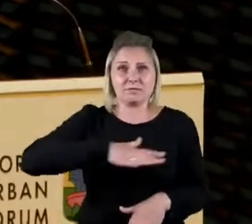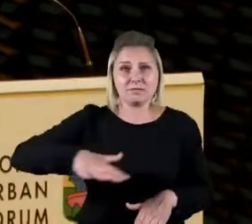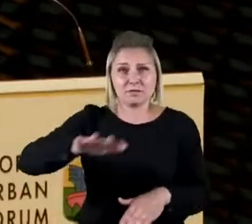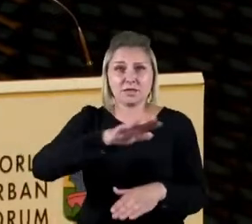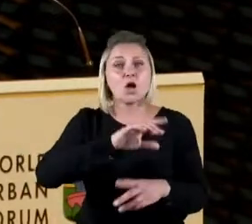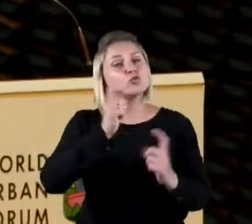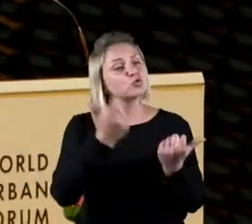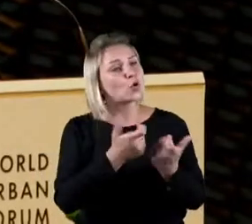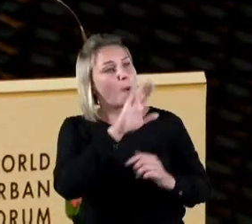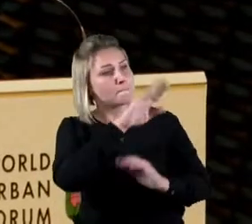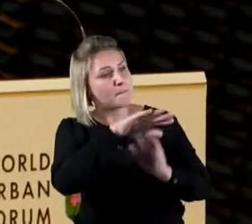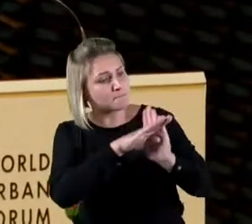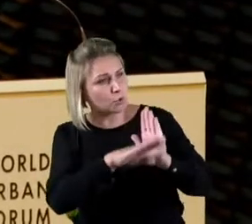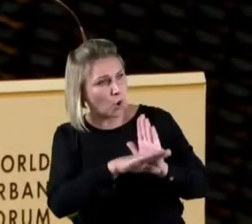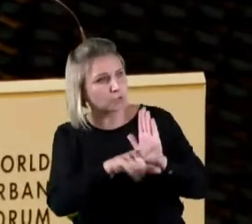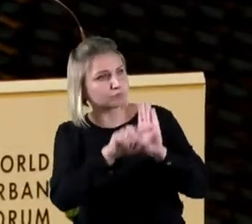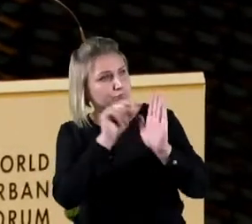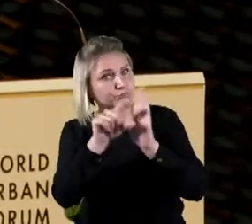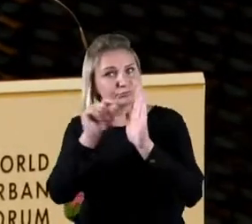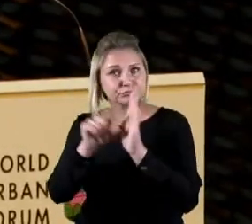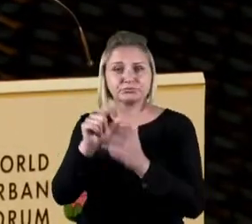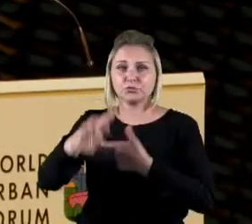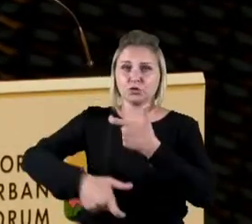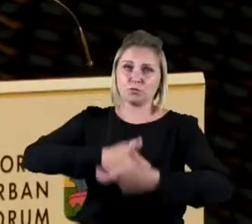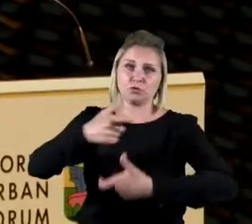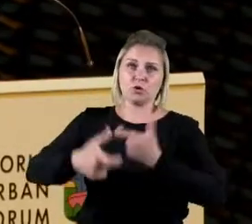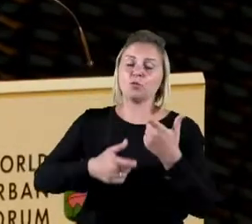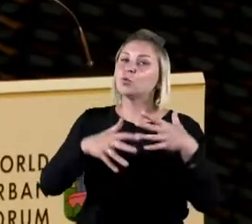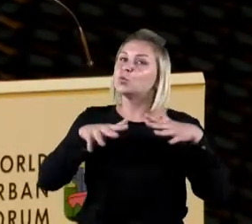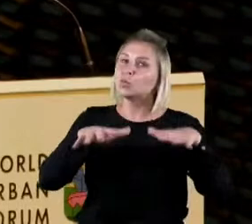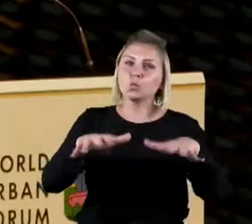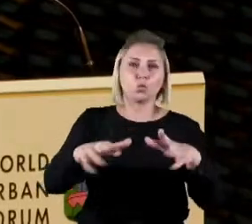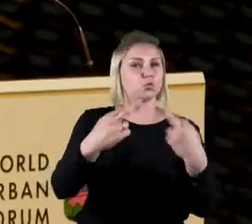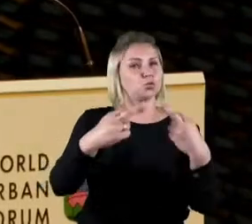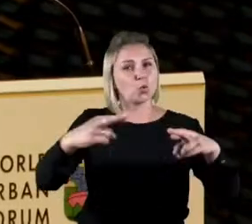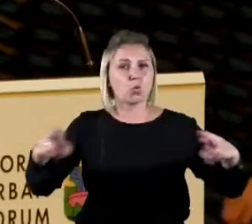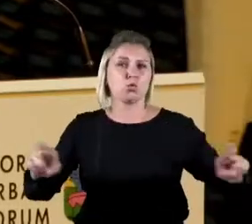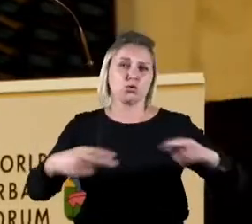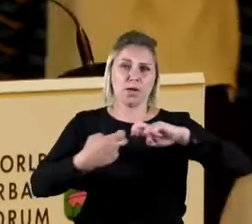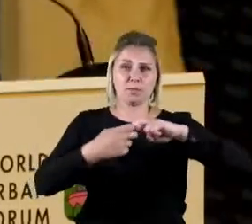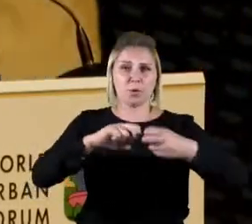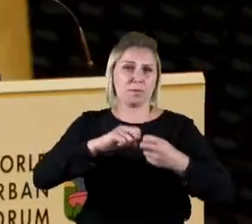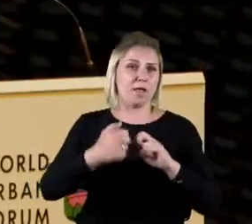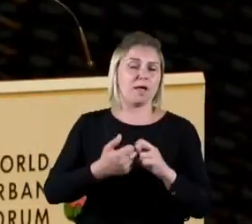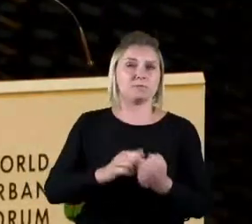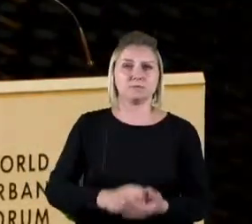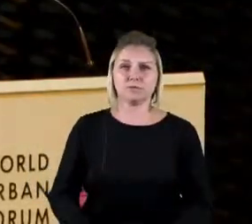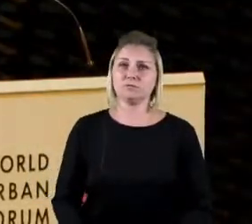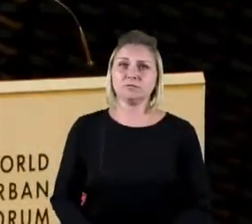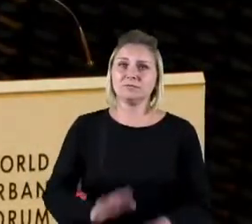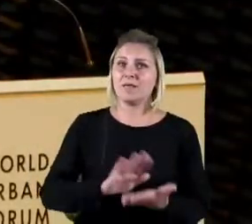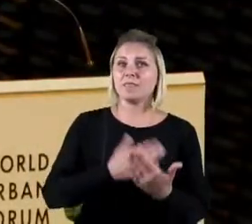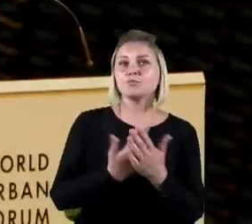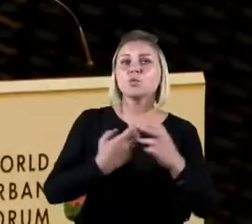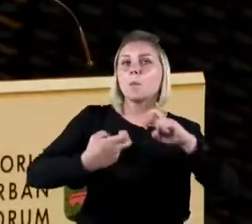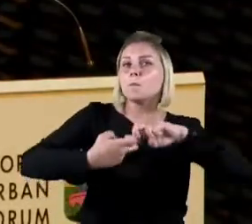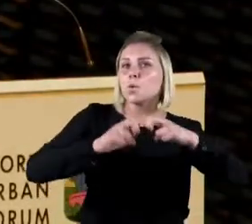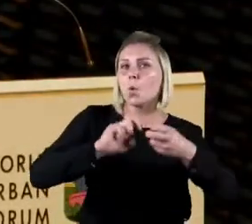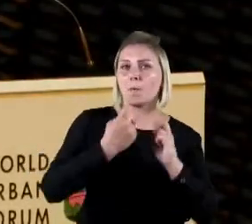we're facing many challenges like the energy transition, the energy model,